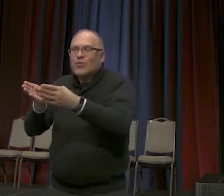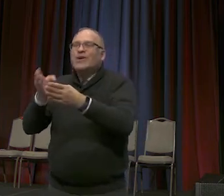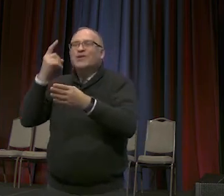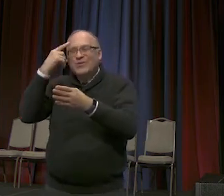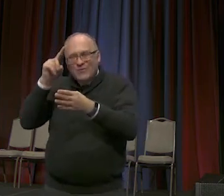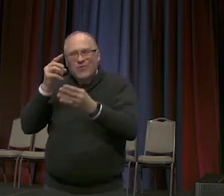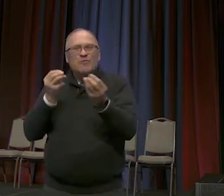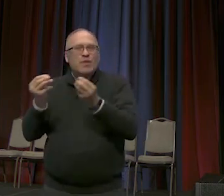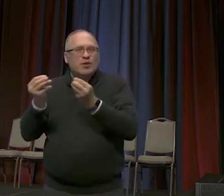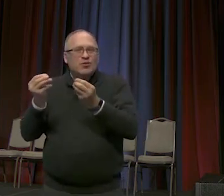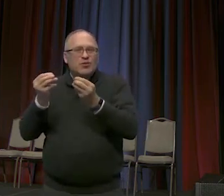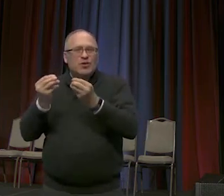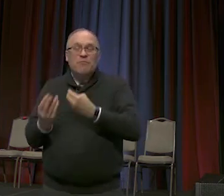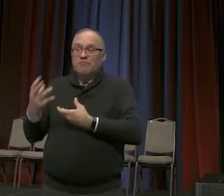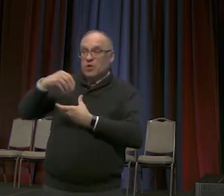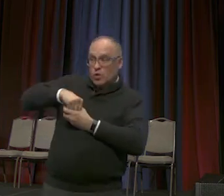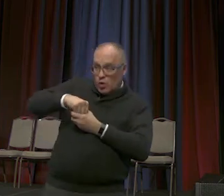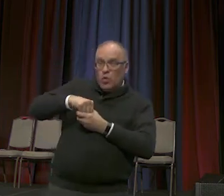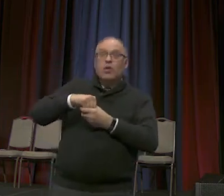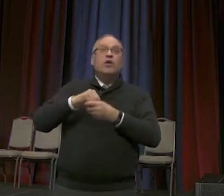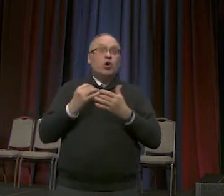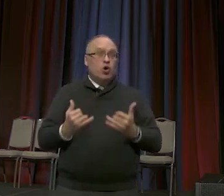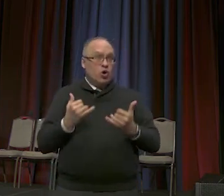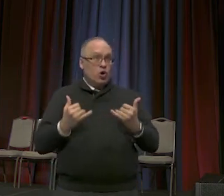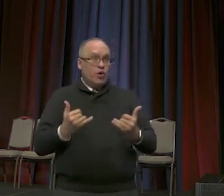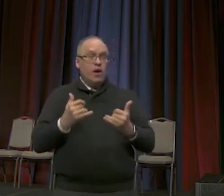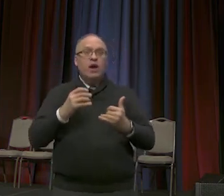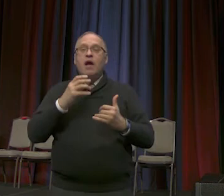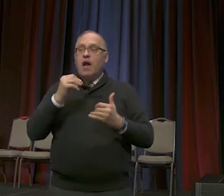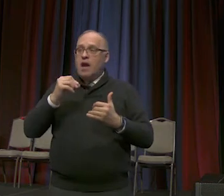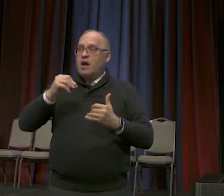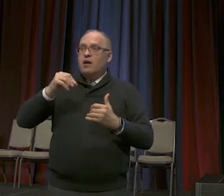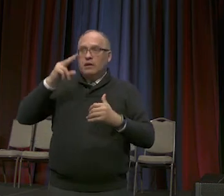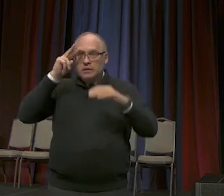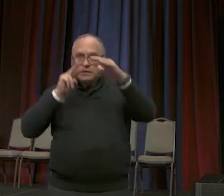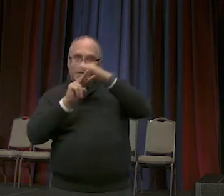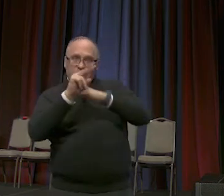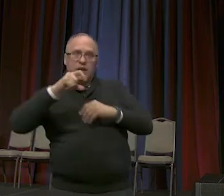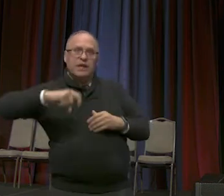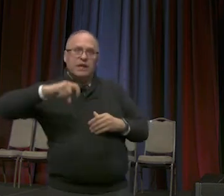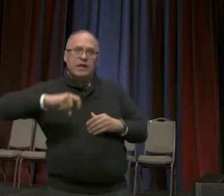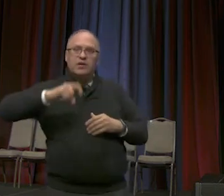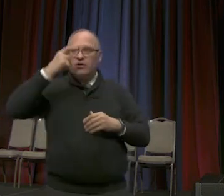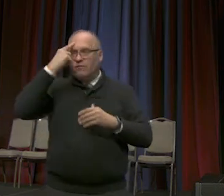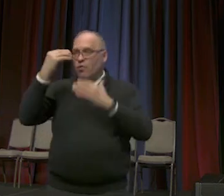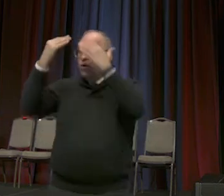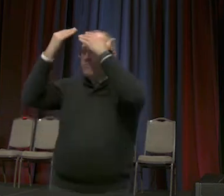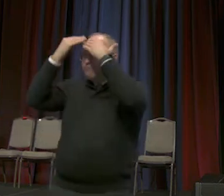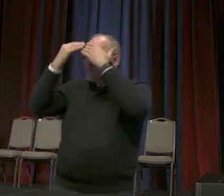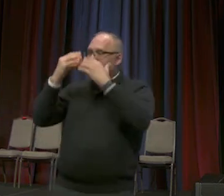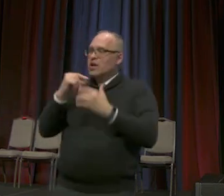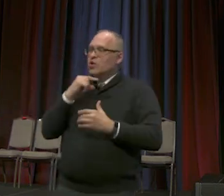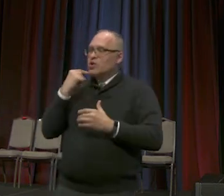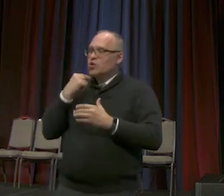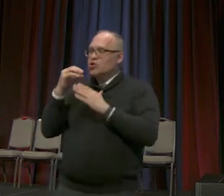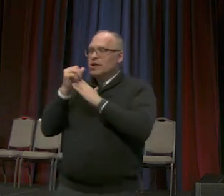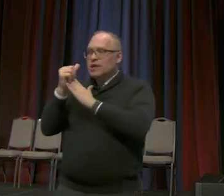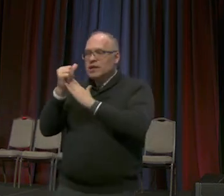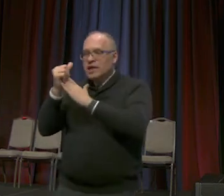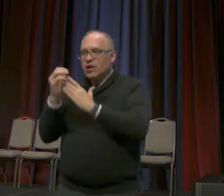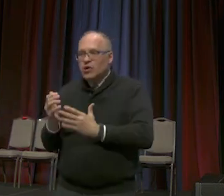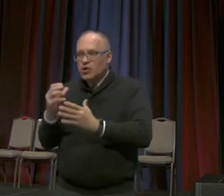conversation, including the current and anticipated needs of the church for clergy leadership moving